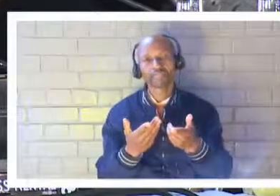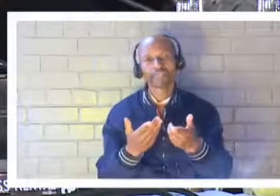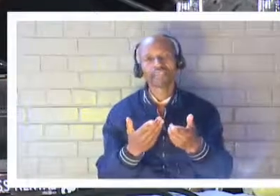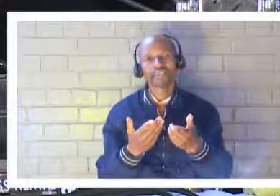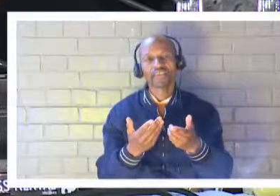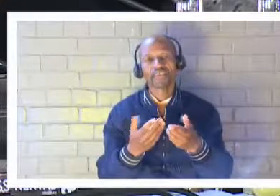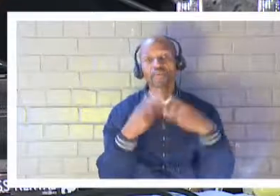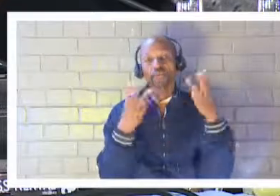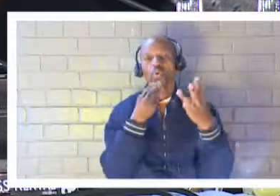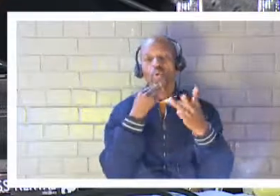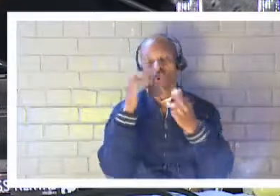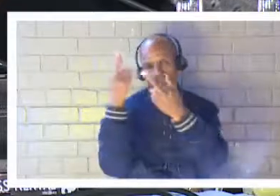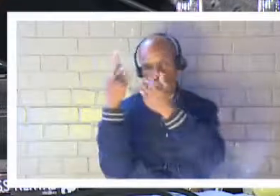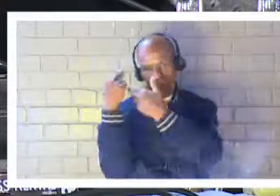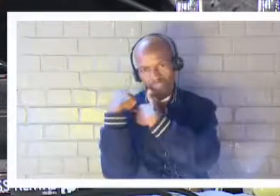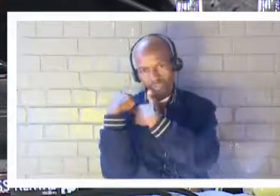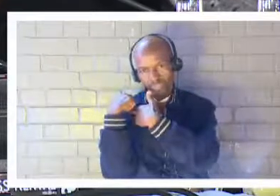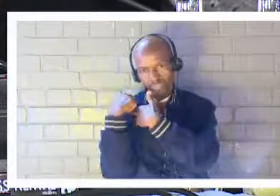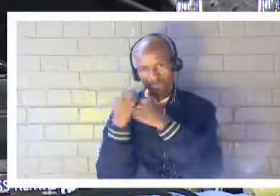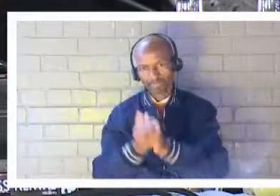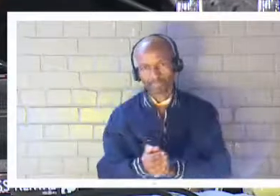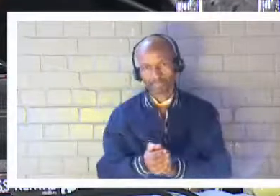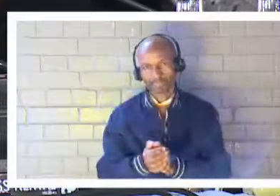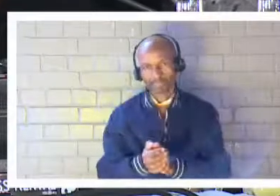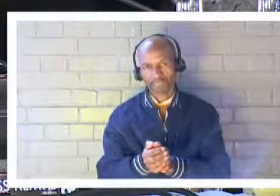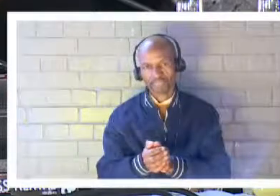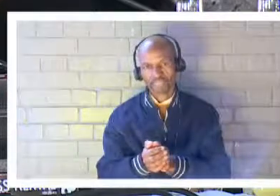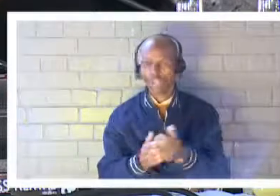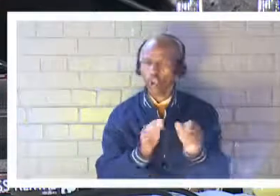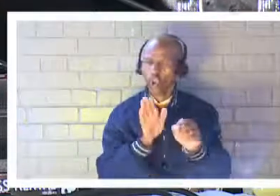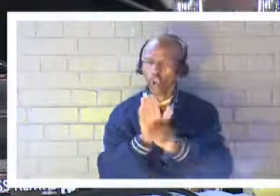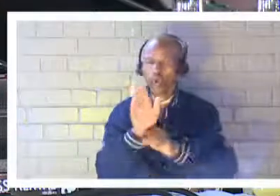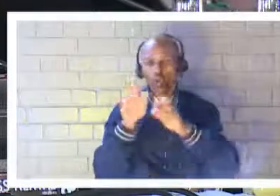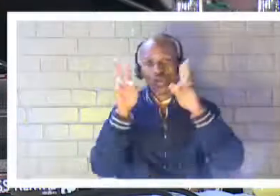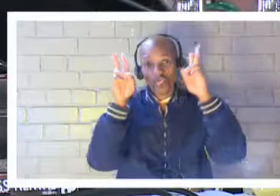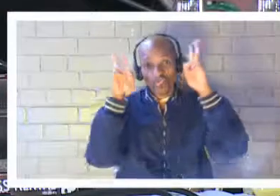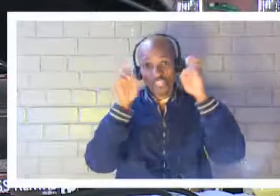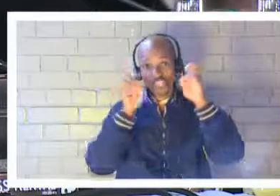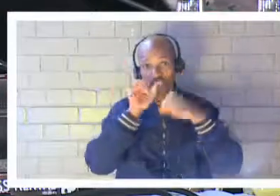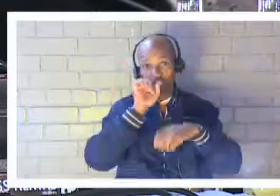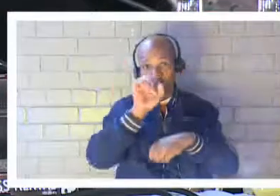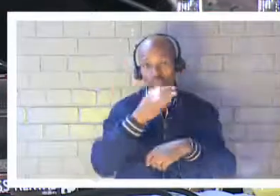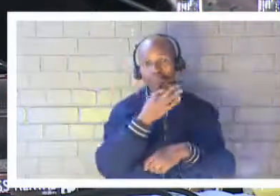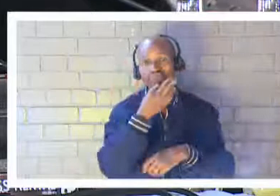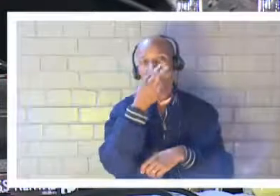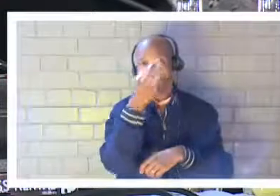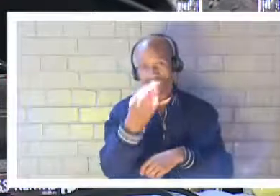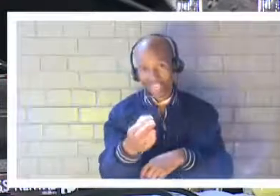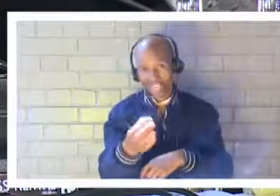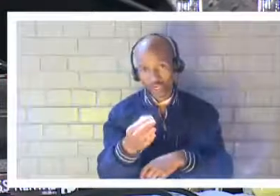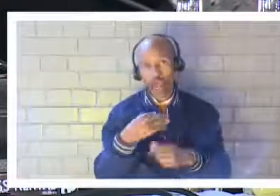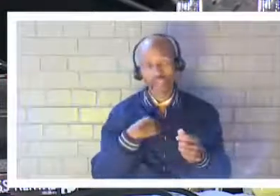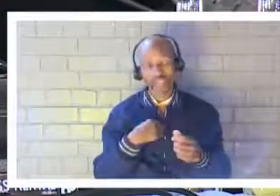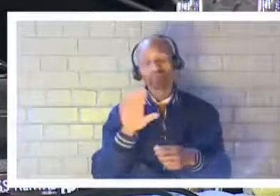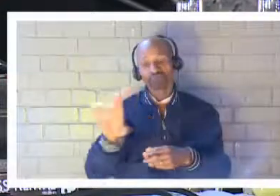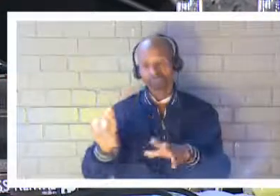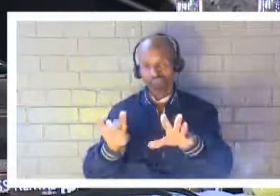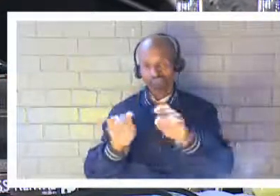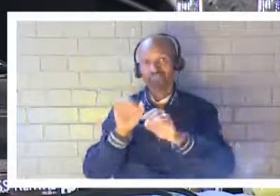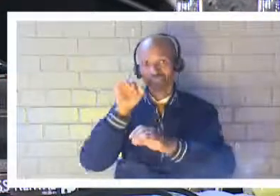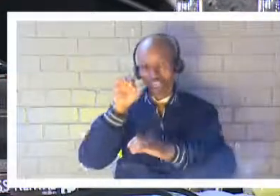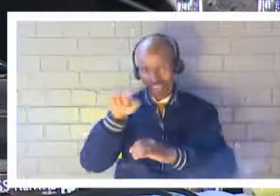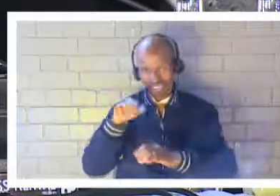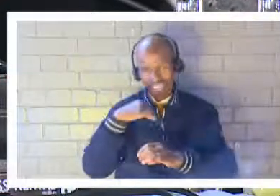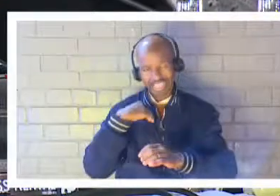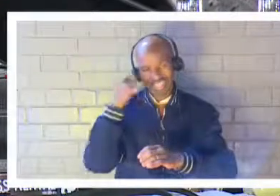those that will be responsible. There's quite a lot of issues that you've mentioned and we've taken note of,